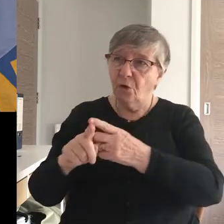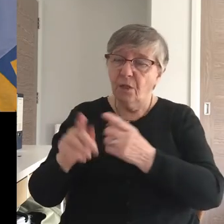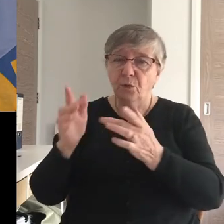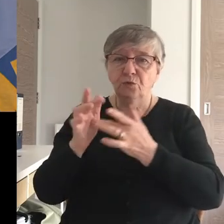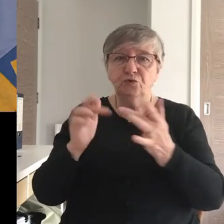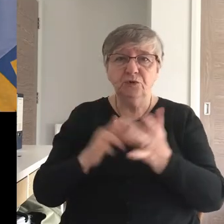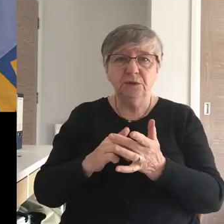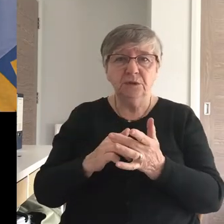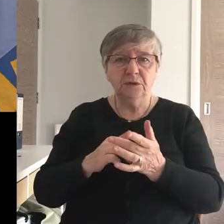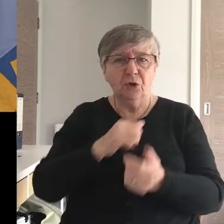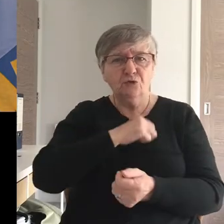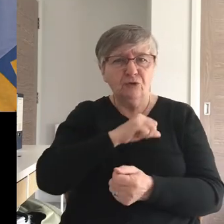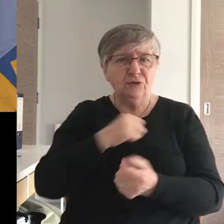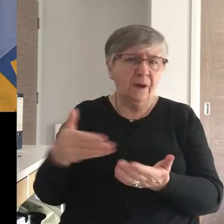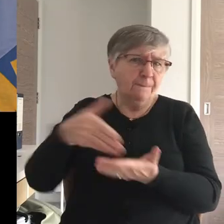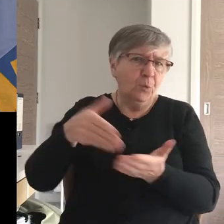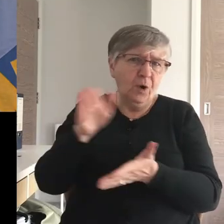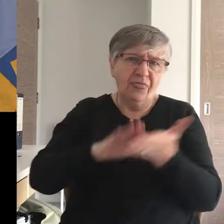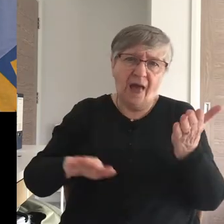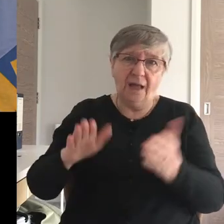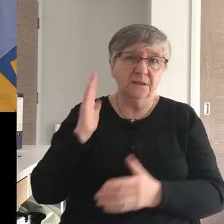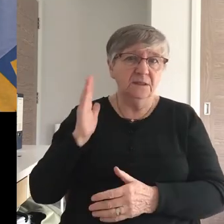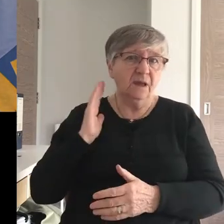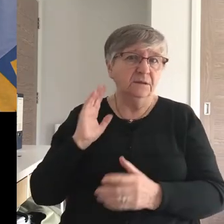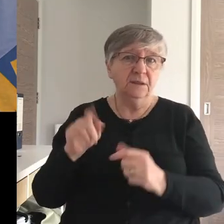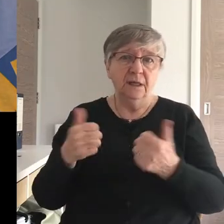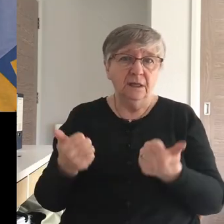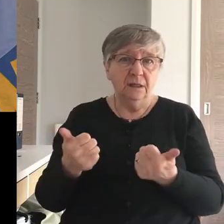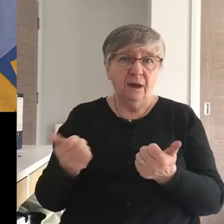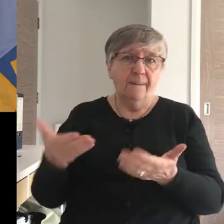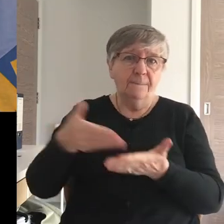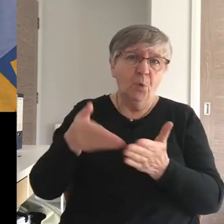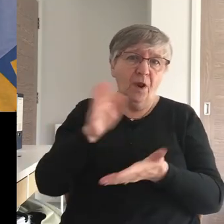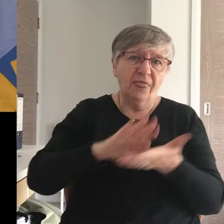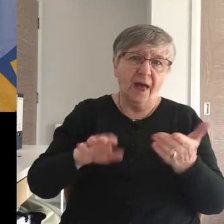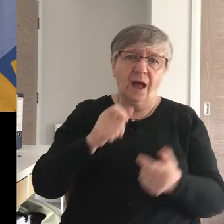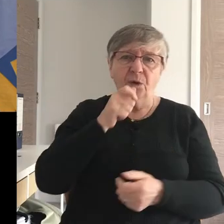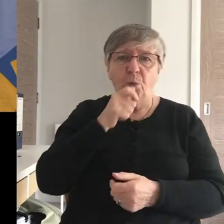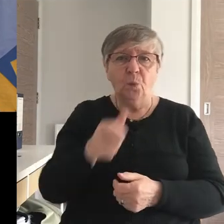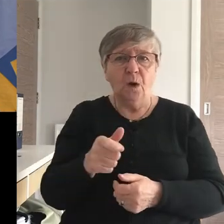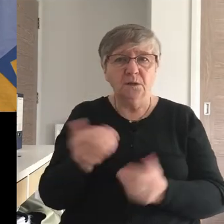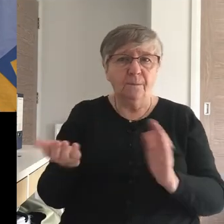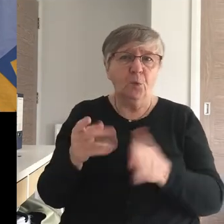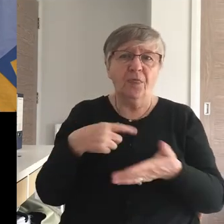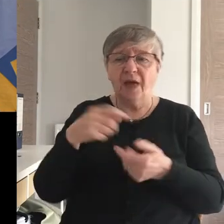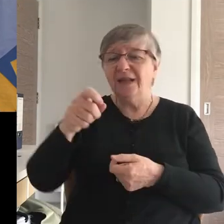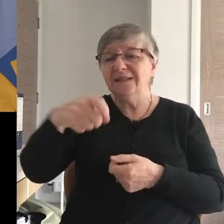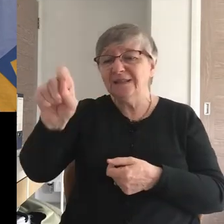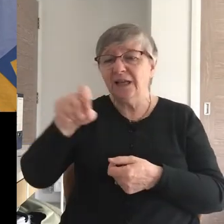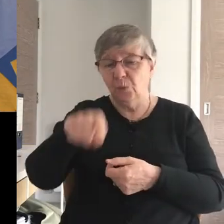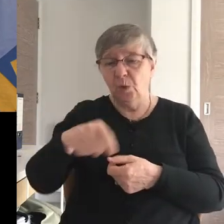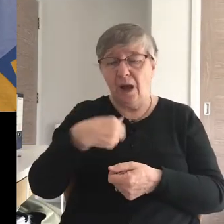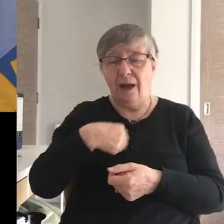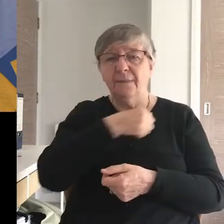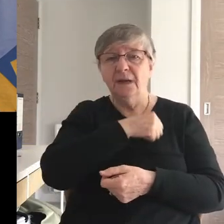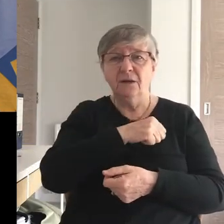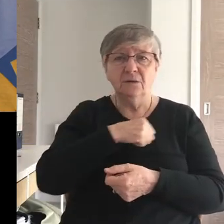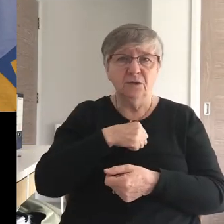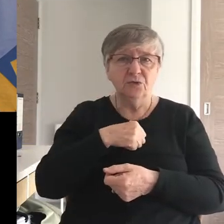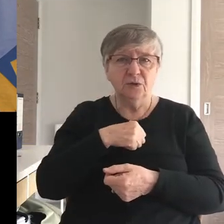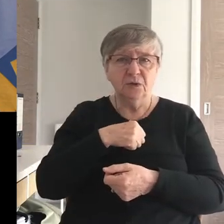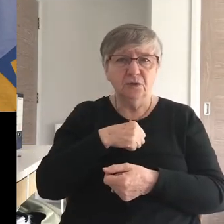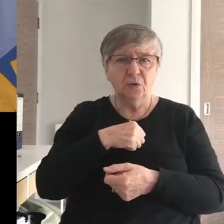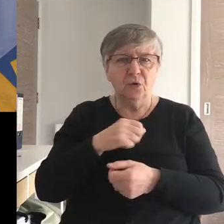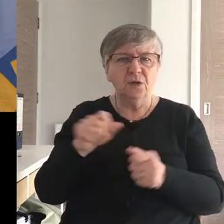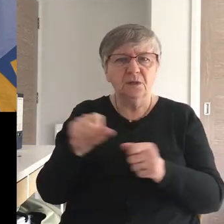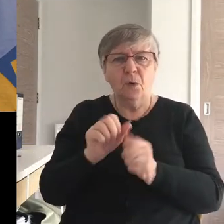Christianity is more than a Sunday thing. It's more than words. It's more than ticking a census box. It's more than an occasional religious bits and pieces in